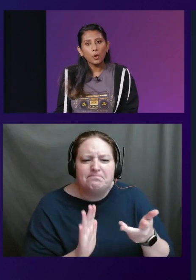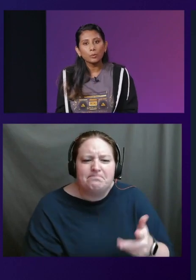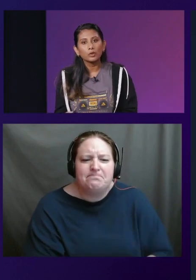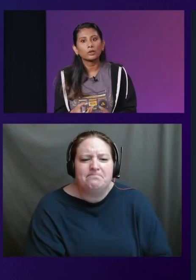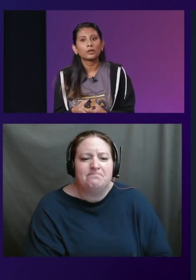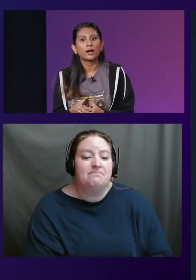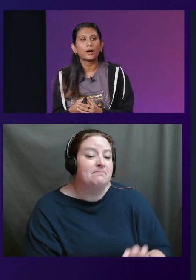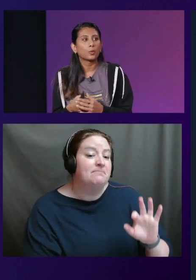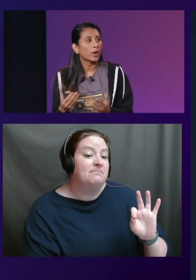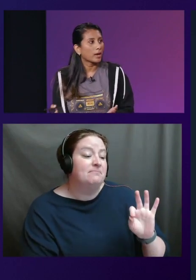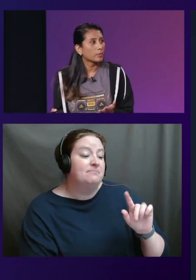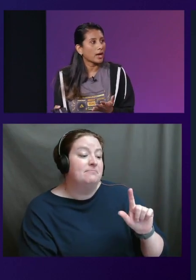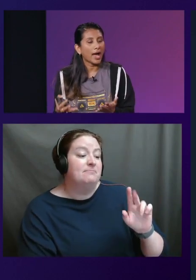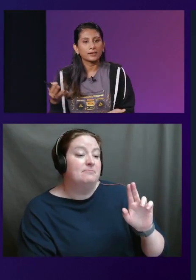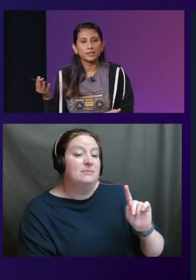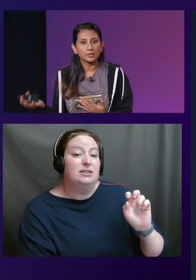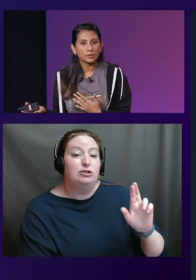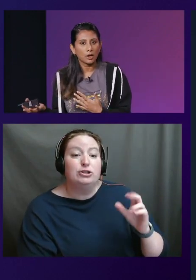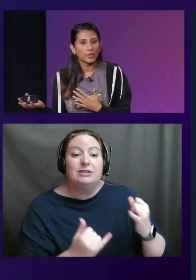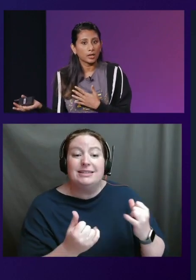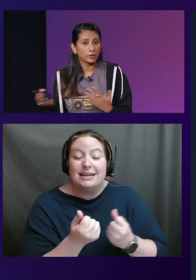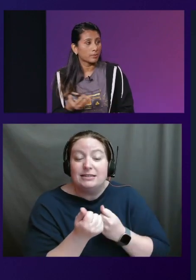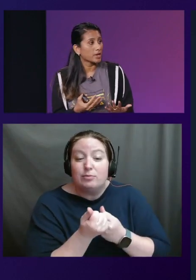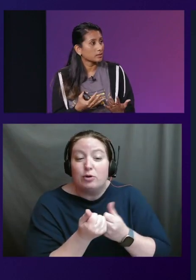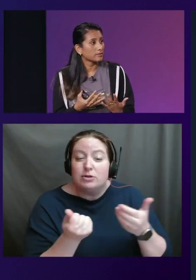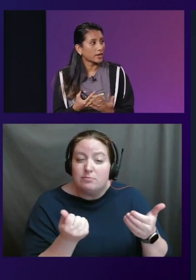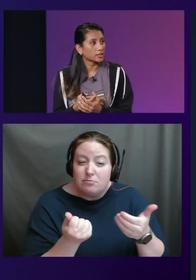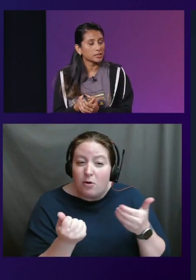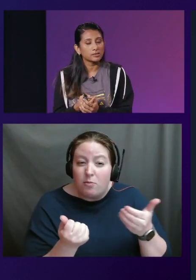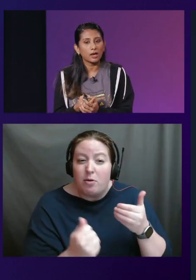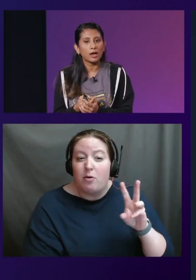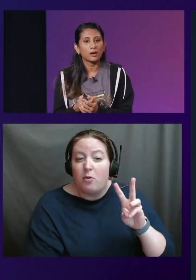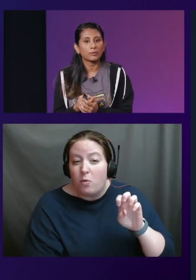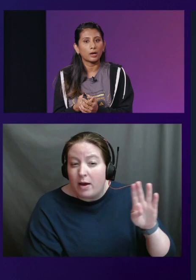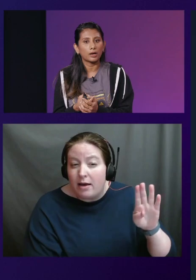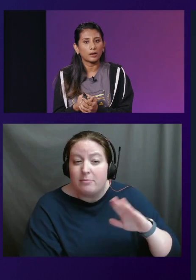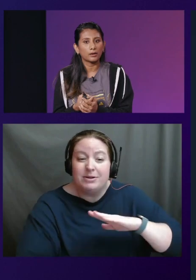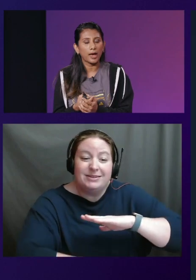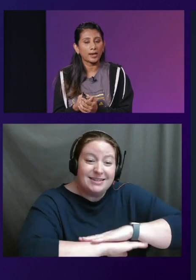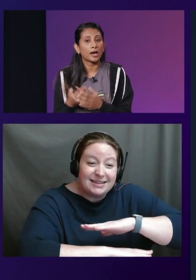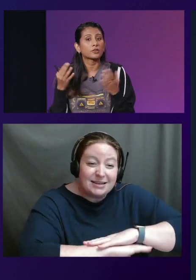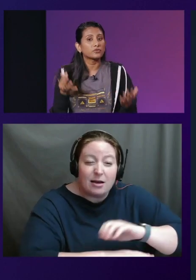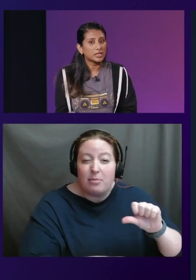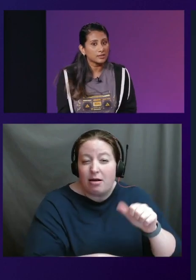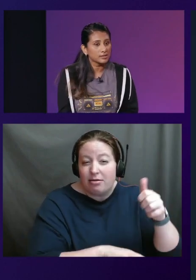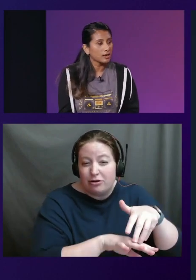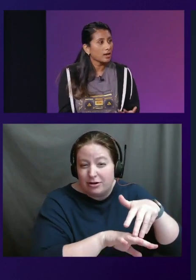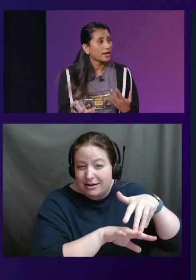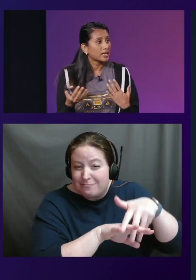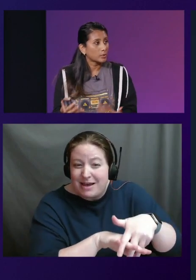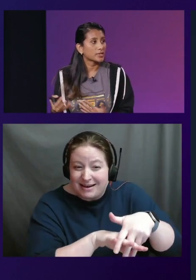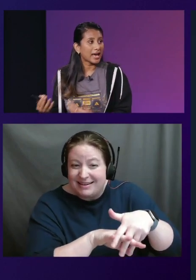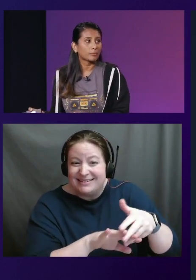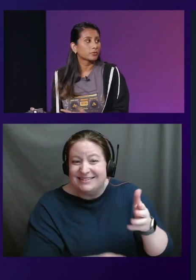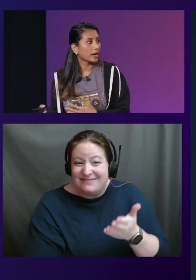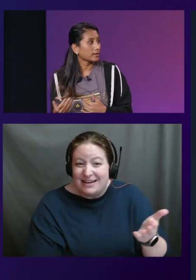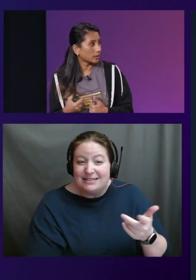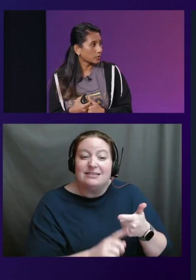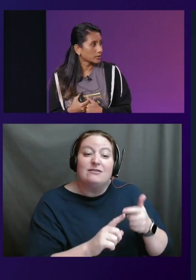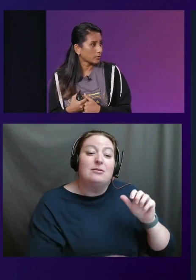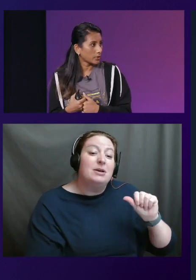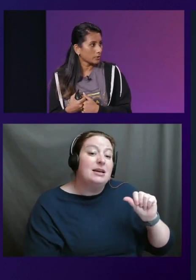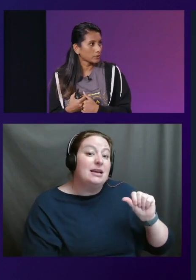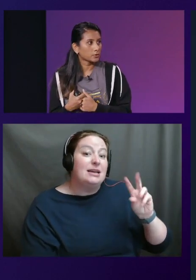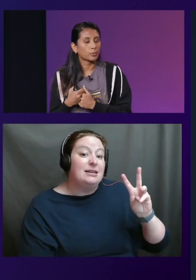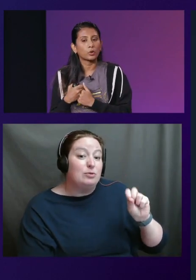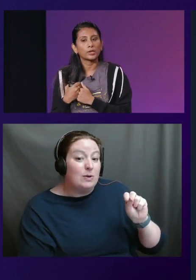supports mobile, web, and desktop and other embedded devices. And out of these, AWS Amplify